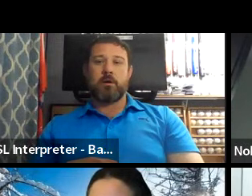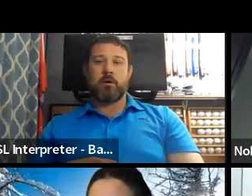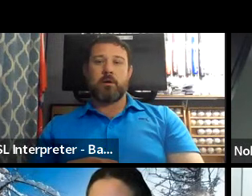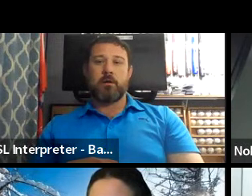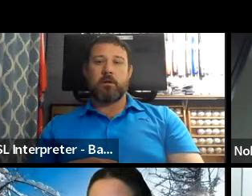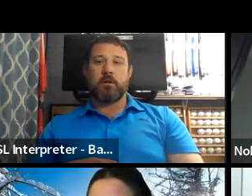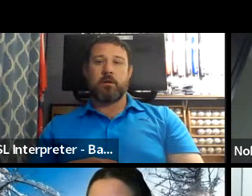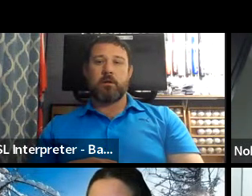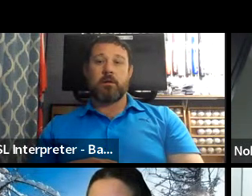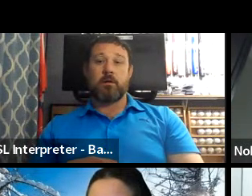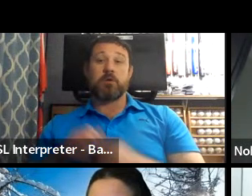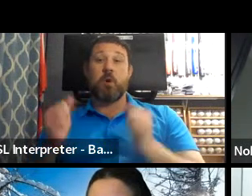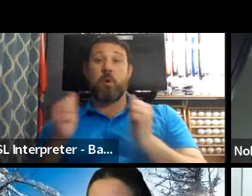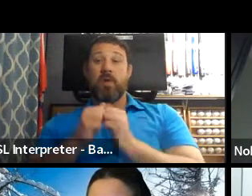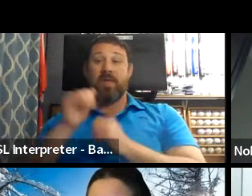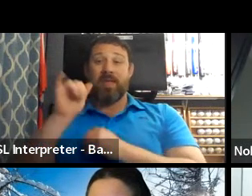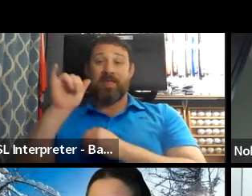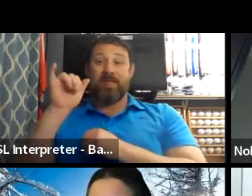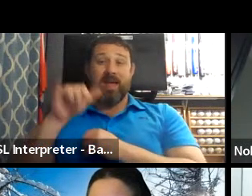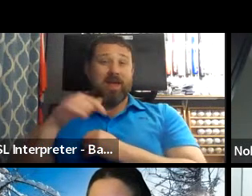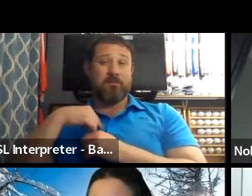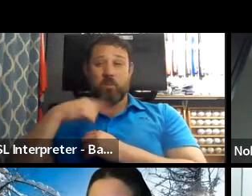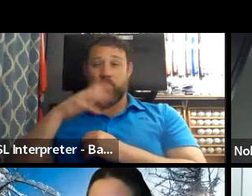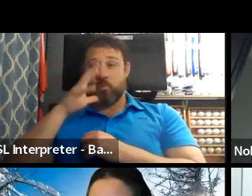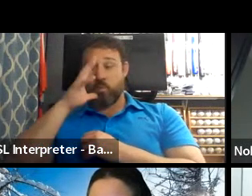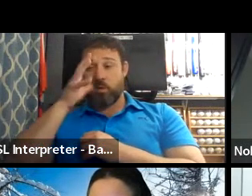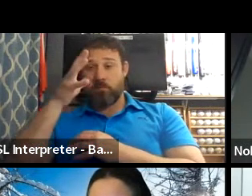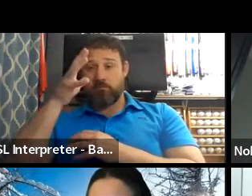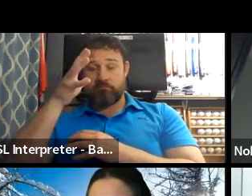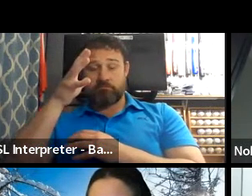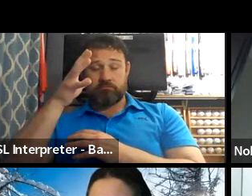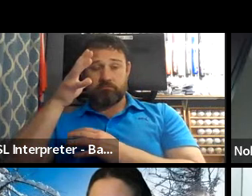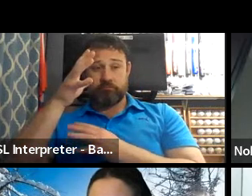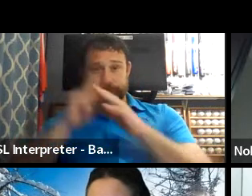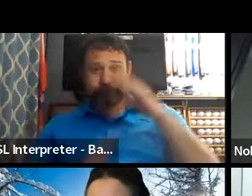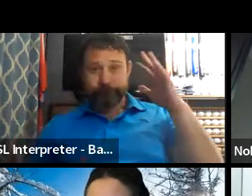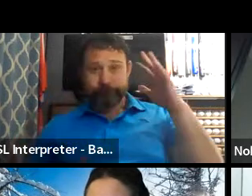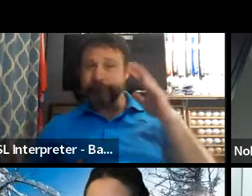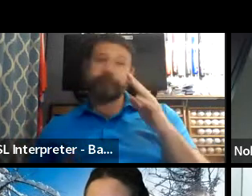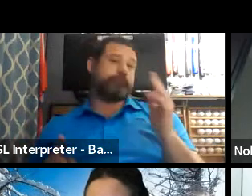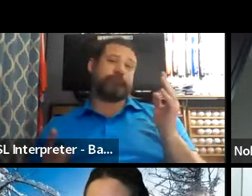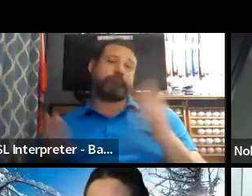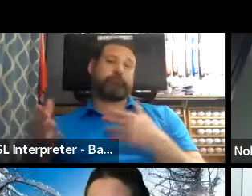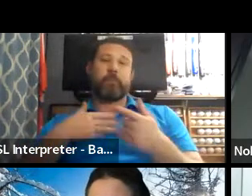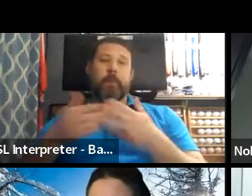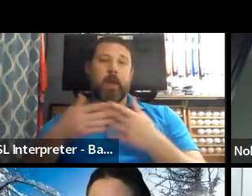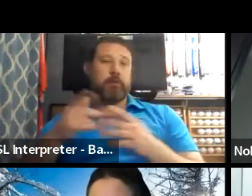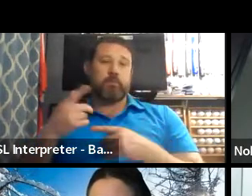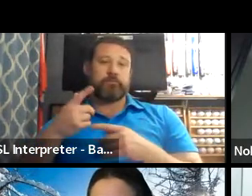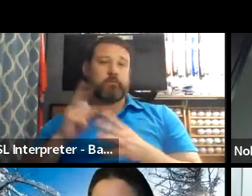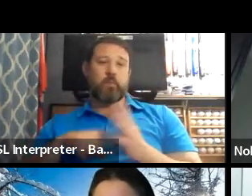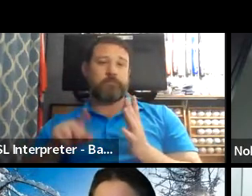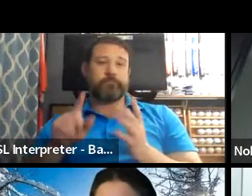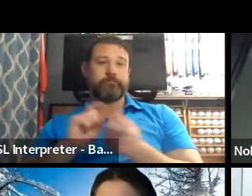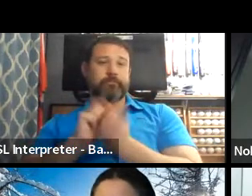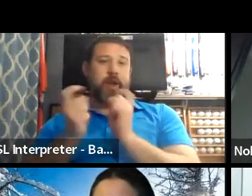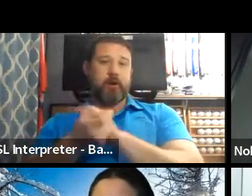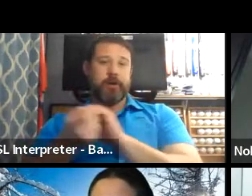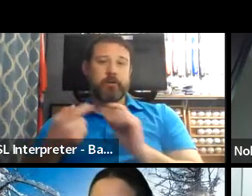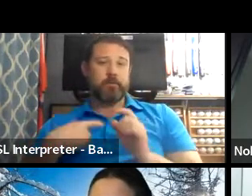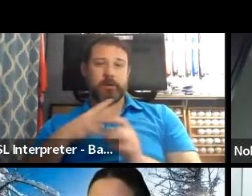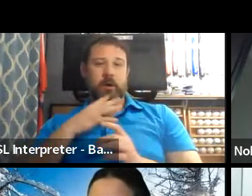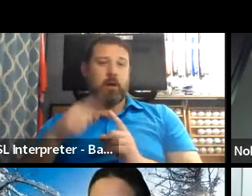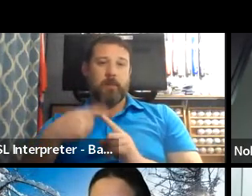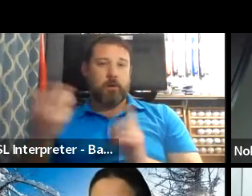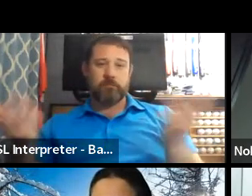So that I don't think disappears no matter what variant we're talking about. But yeah, I think